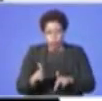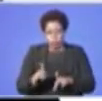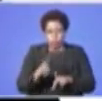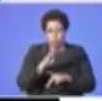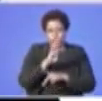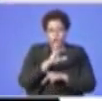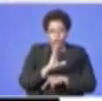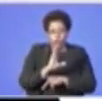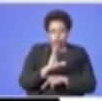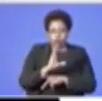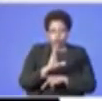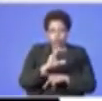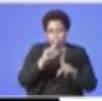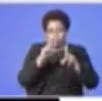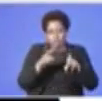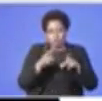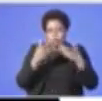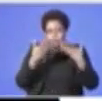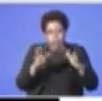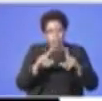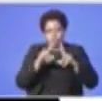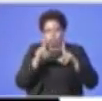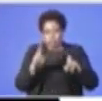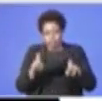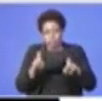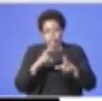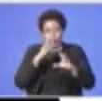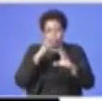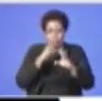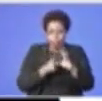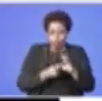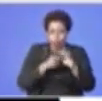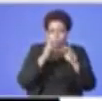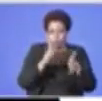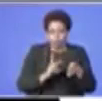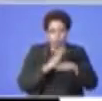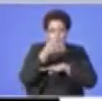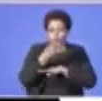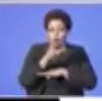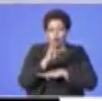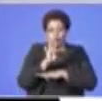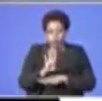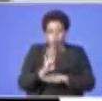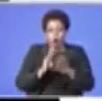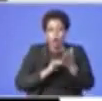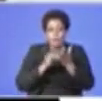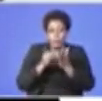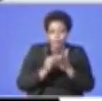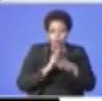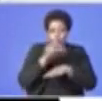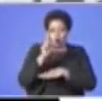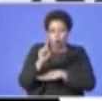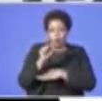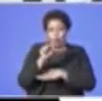1,587 tests have been completed. Globally, the number of confirmed cases now at over 4 million. Over